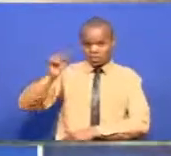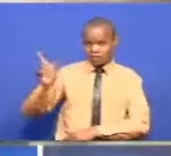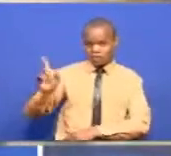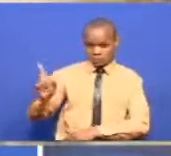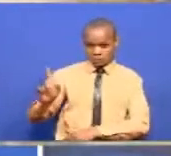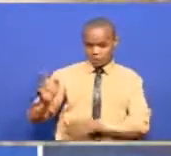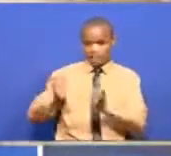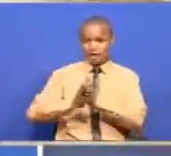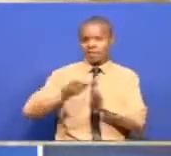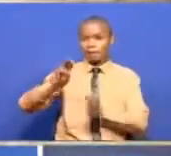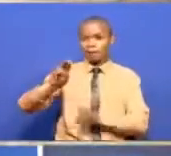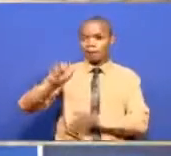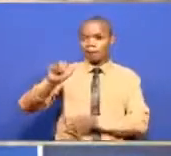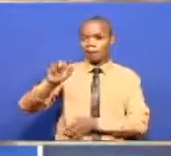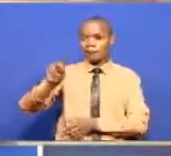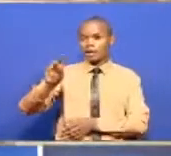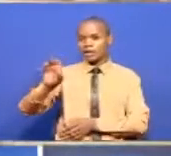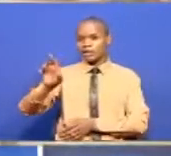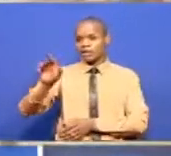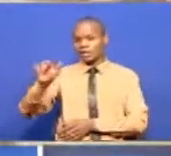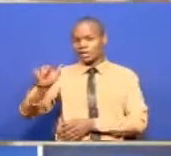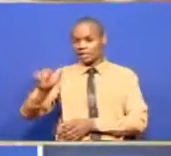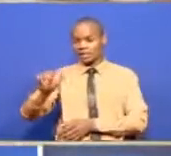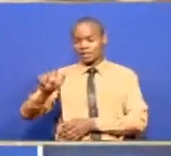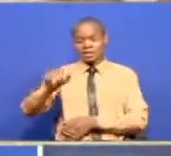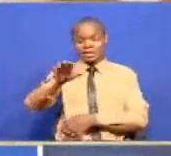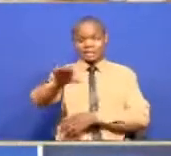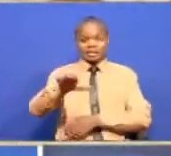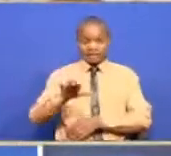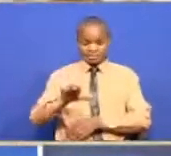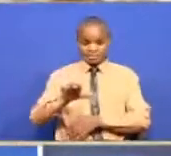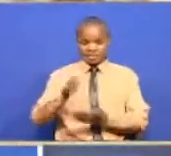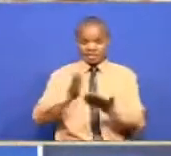the transport sector is slowly resuming its services.